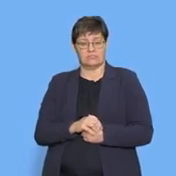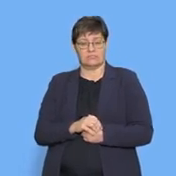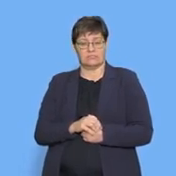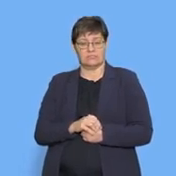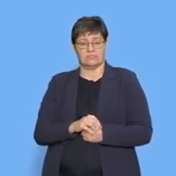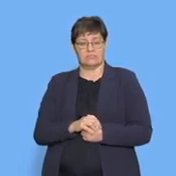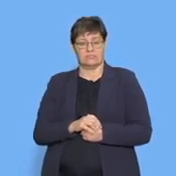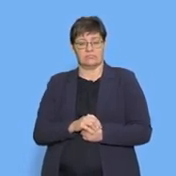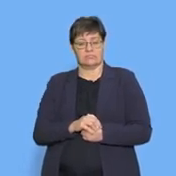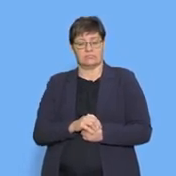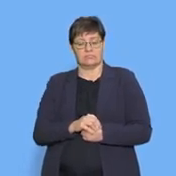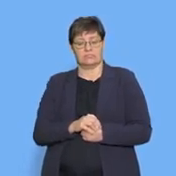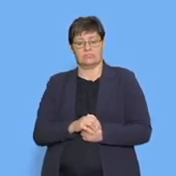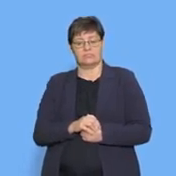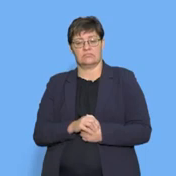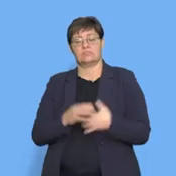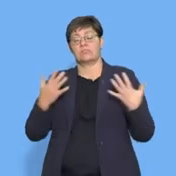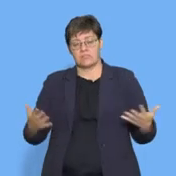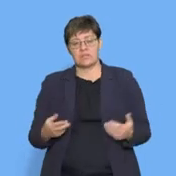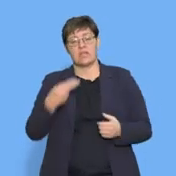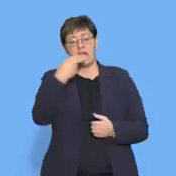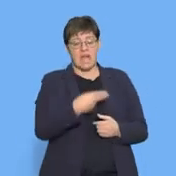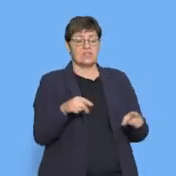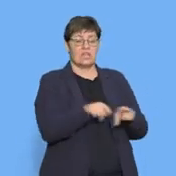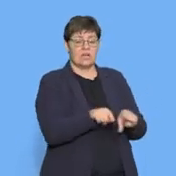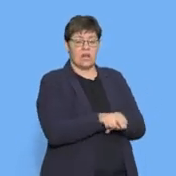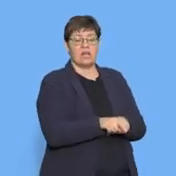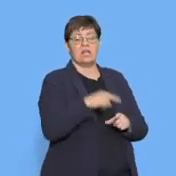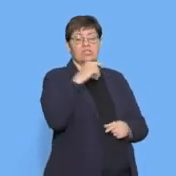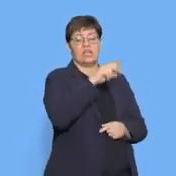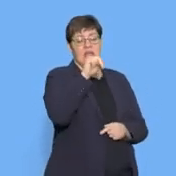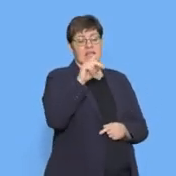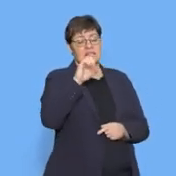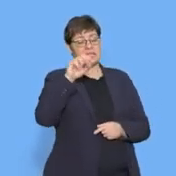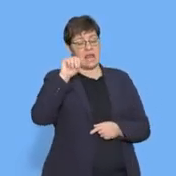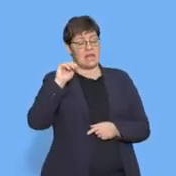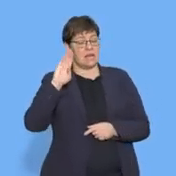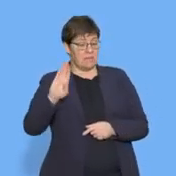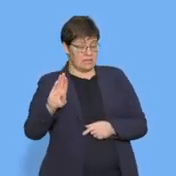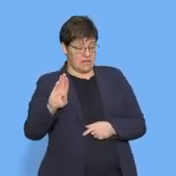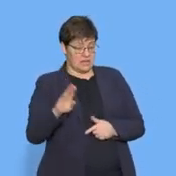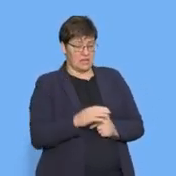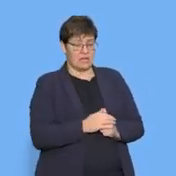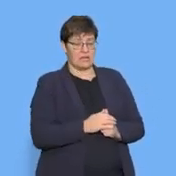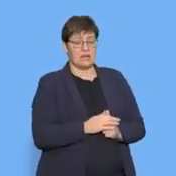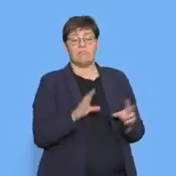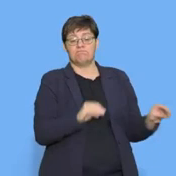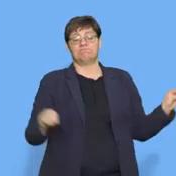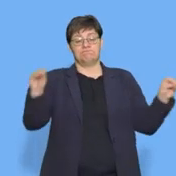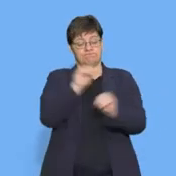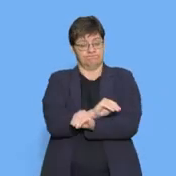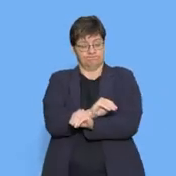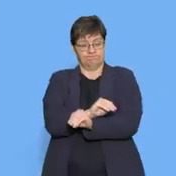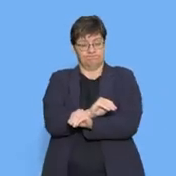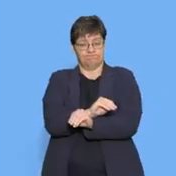Okay, sorry, there was just some things I needed to get rid of. Okay, so h is equal to gn sine beta, and now I'm going to